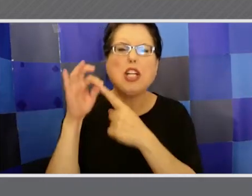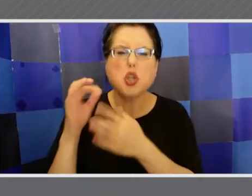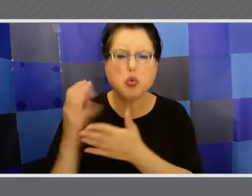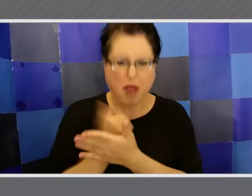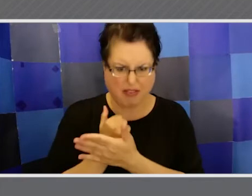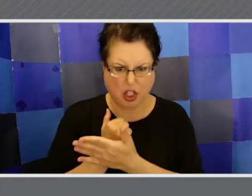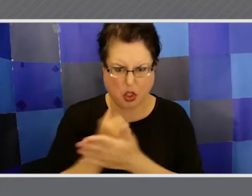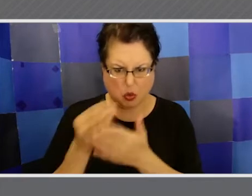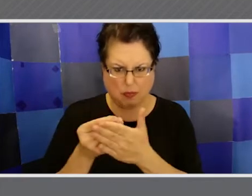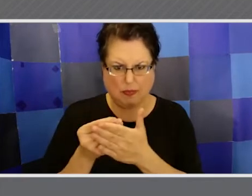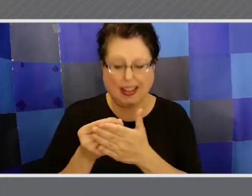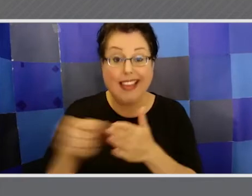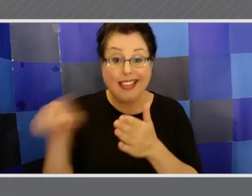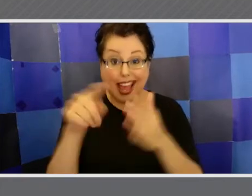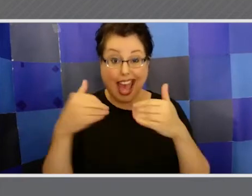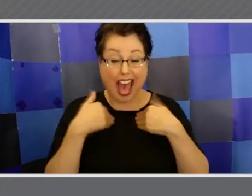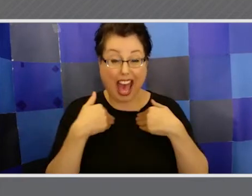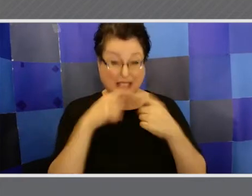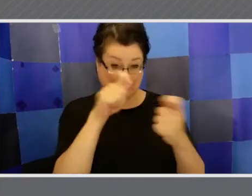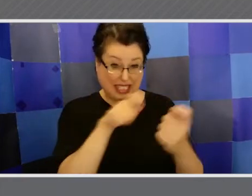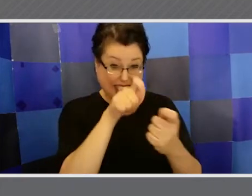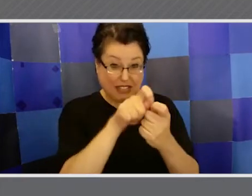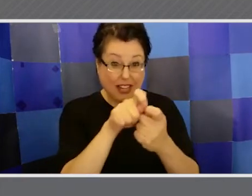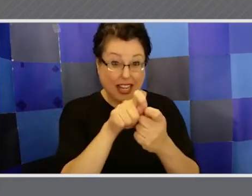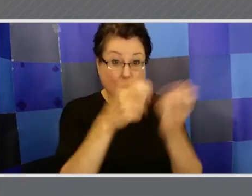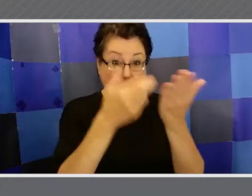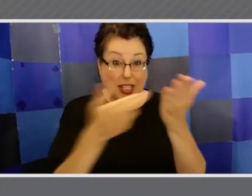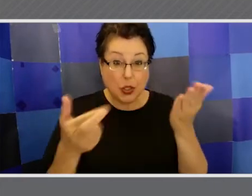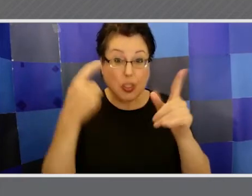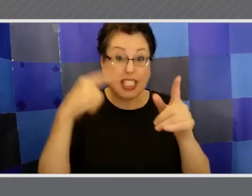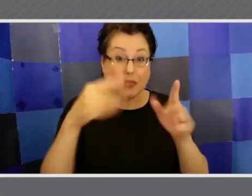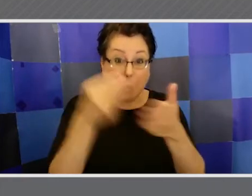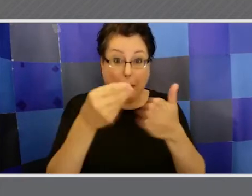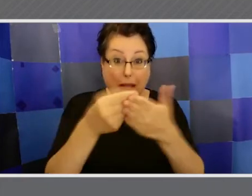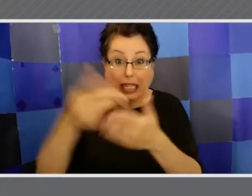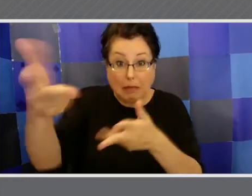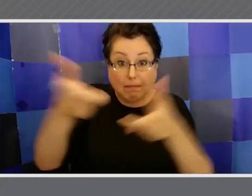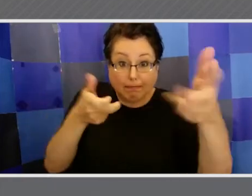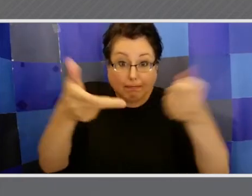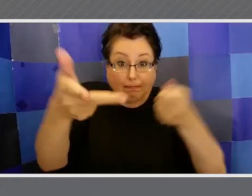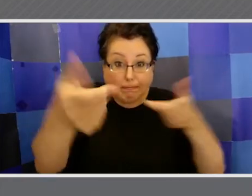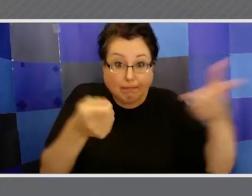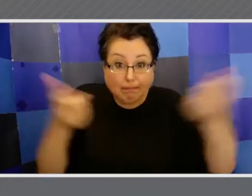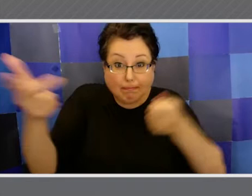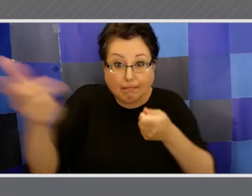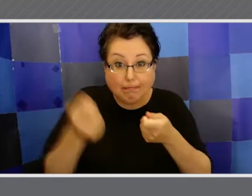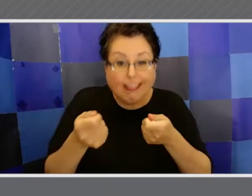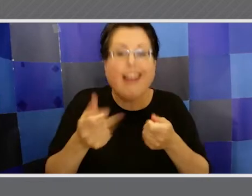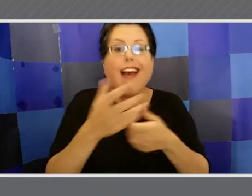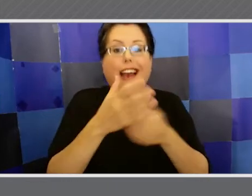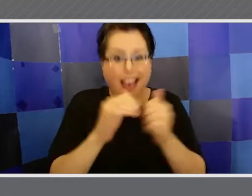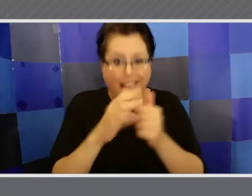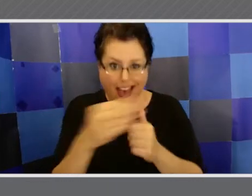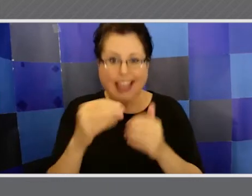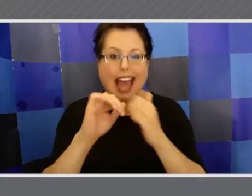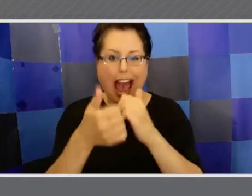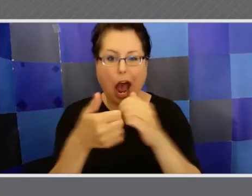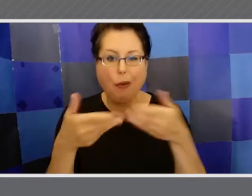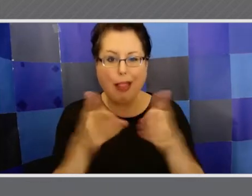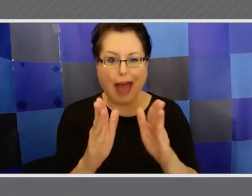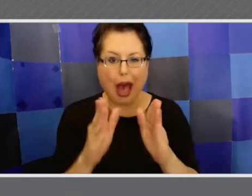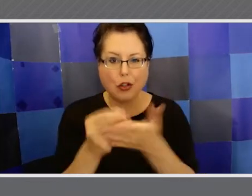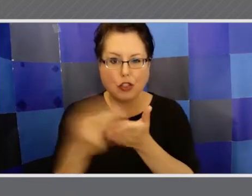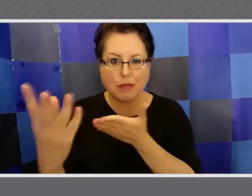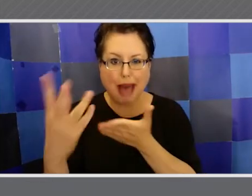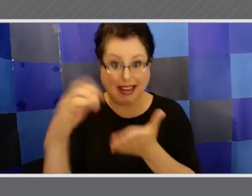explicit sources of money that is allowed to come into them and explicit allowable expenses as set by